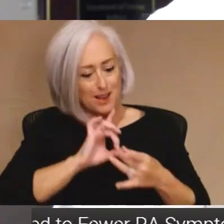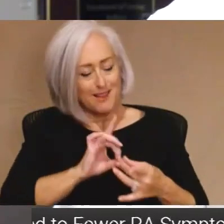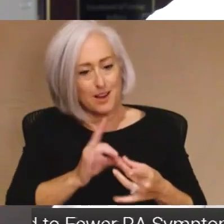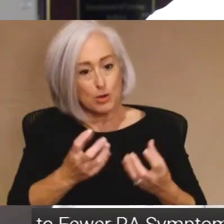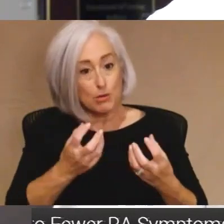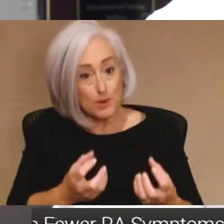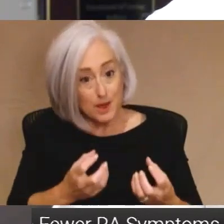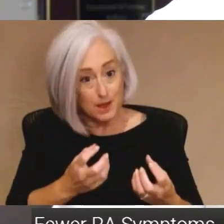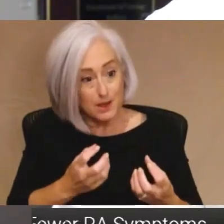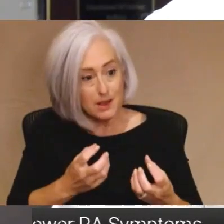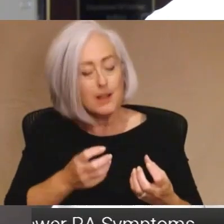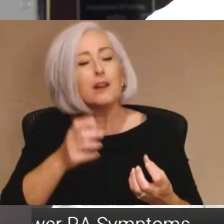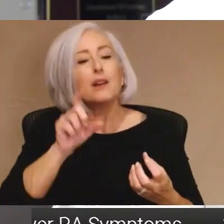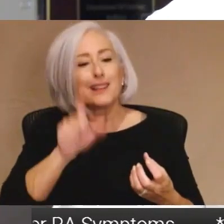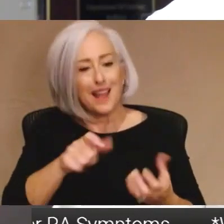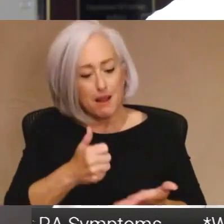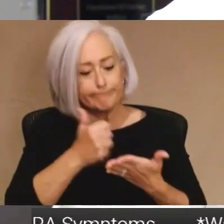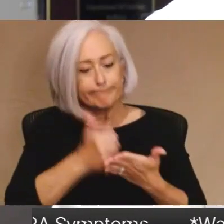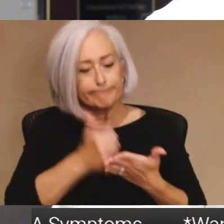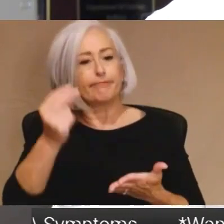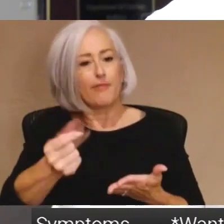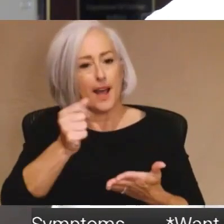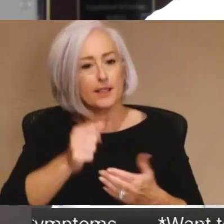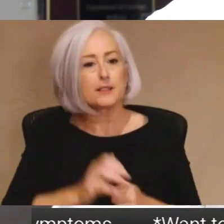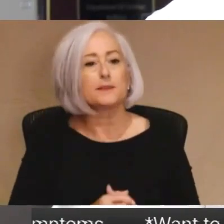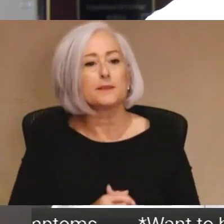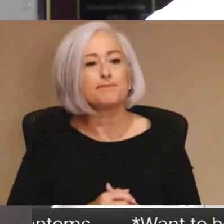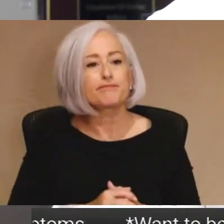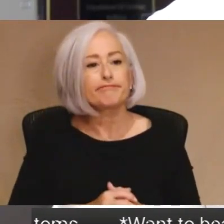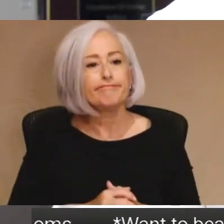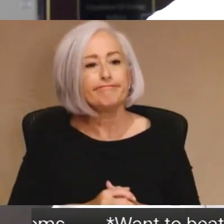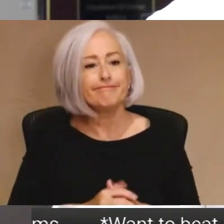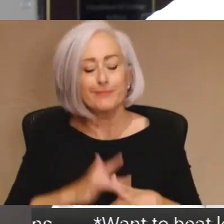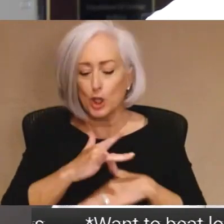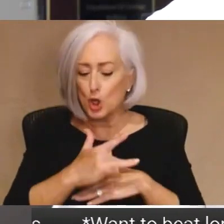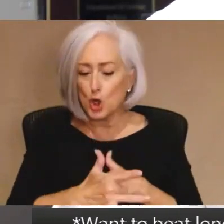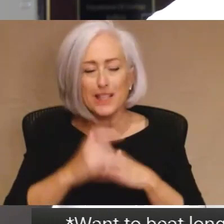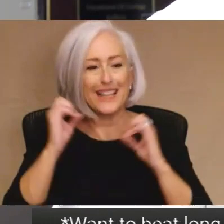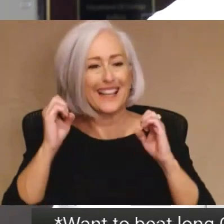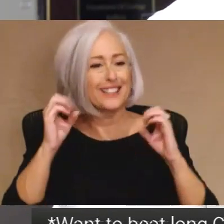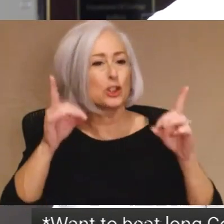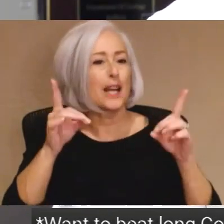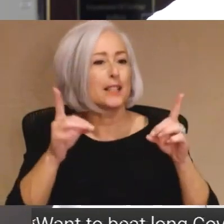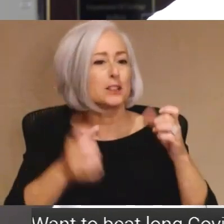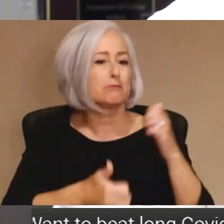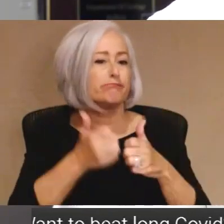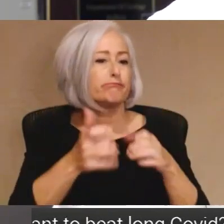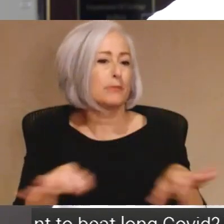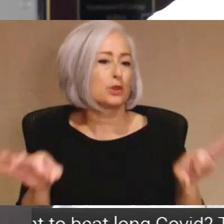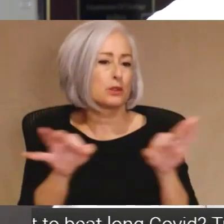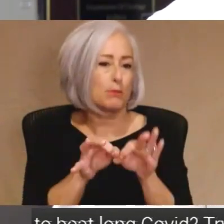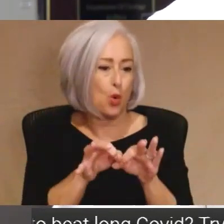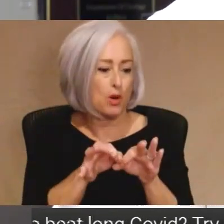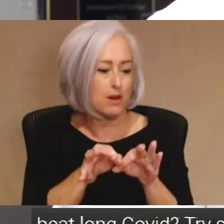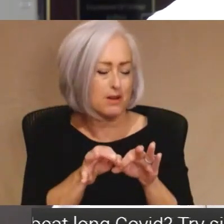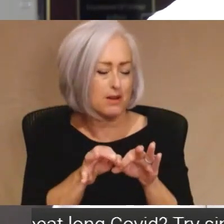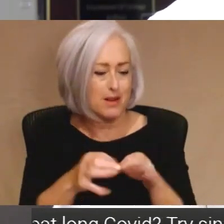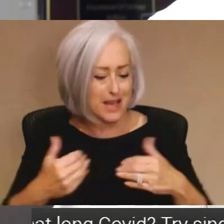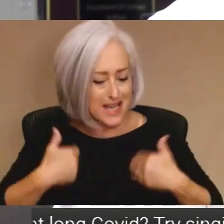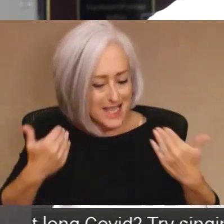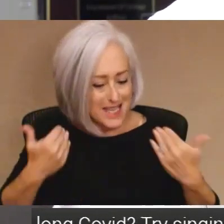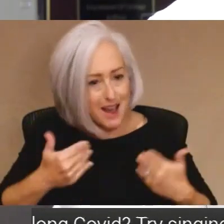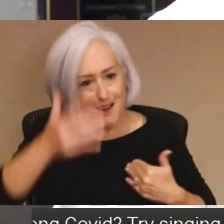stigma, like so many things, is early education, right? Is making sure that at a young age, men are